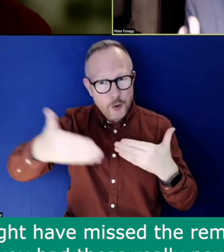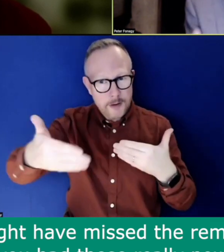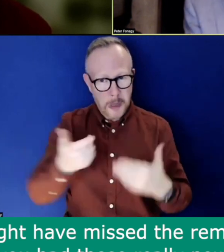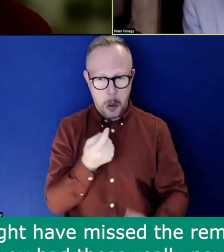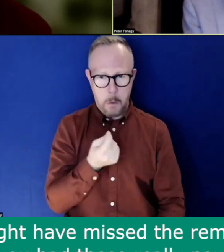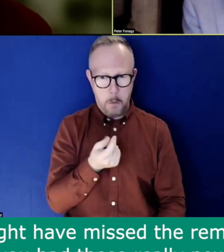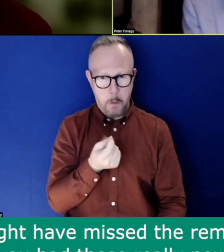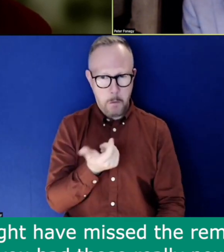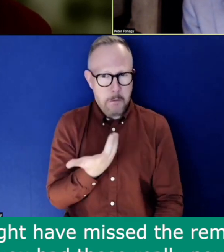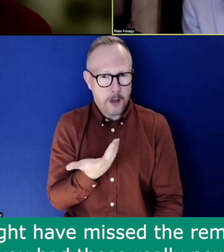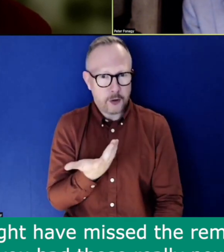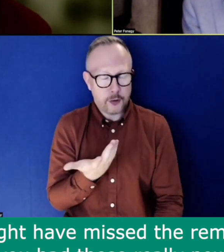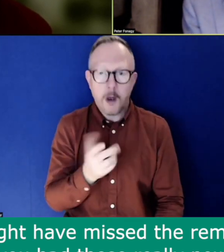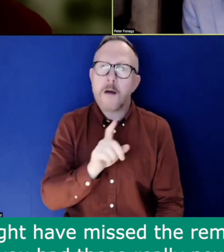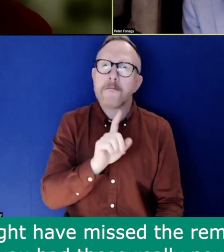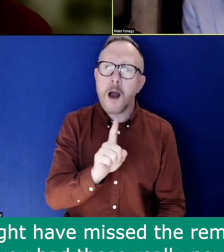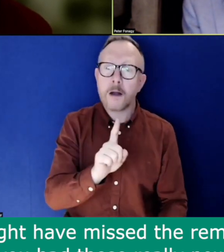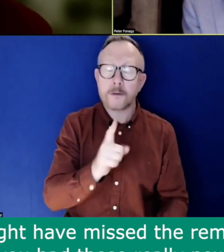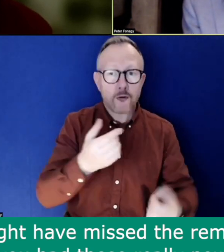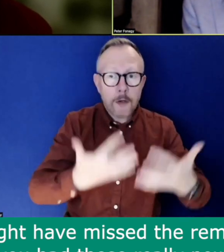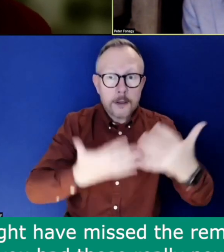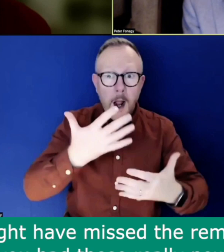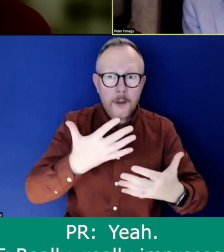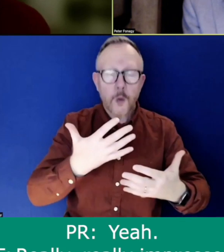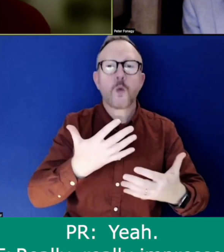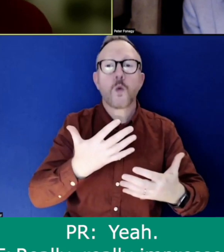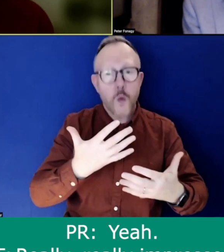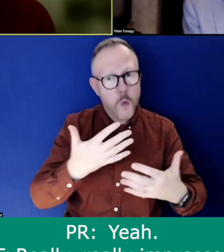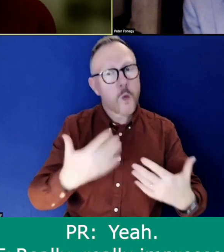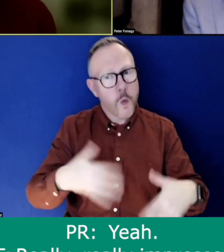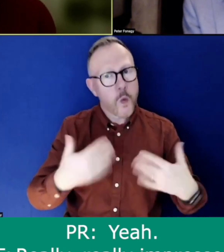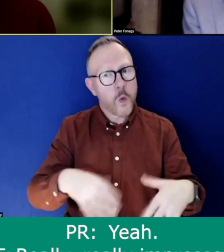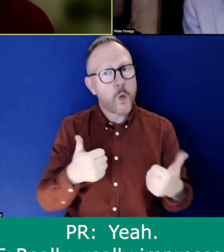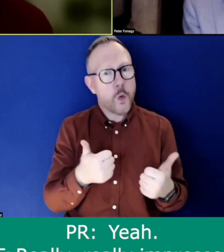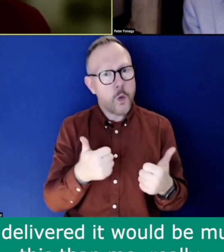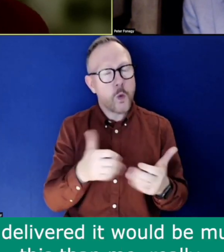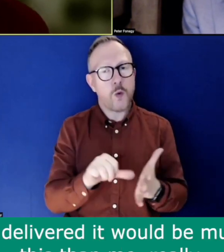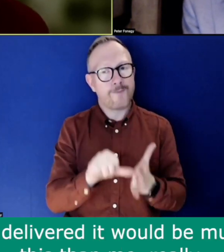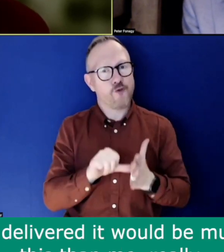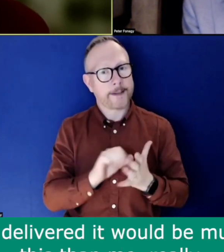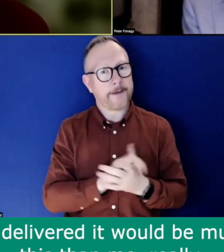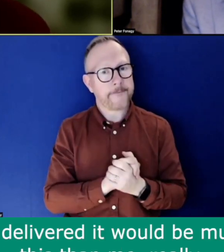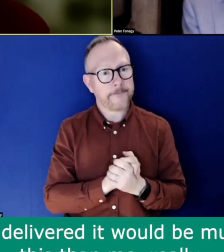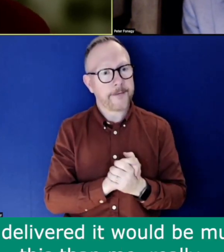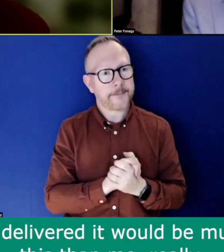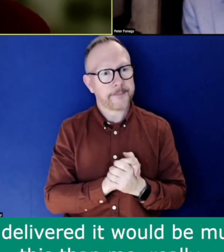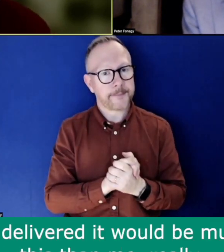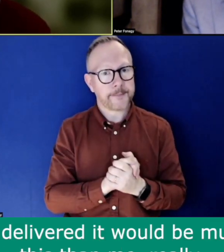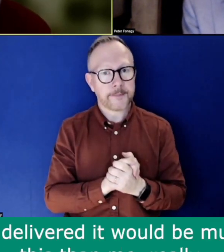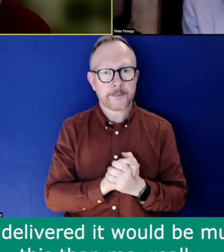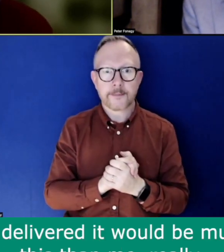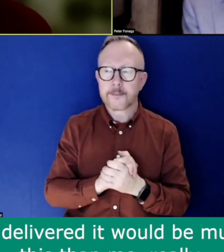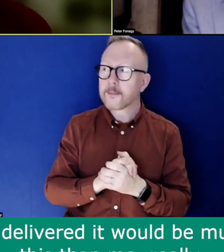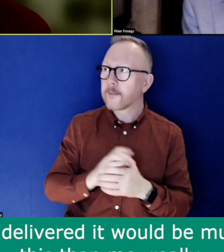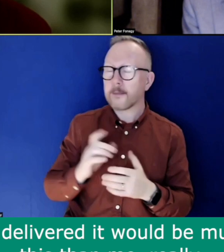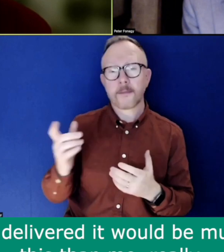And yet you had these really powerful effects. Yeah, really, really impressed. The therapists who delivered it will be much better